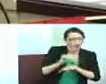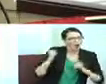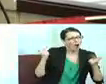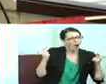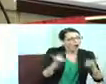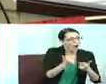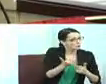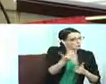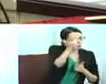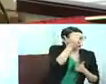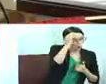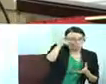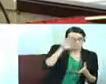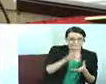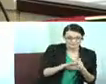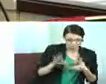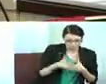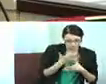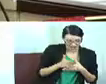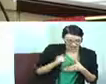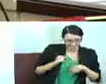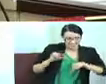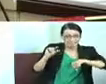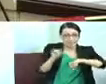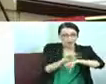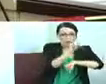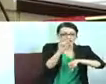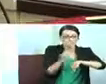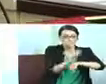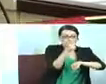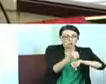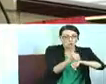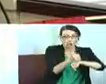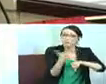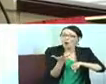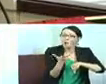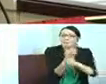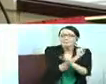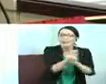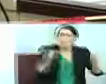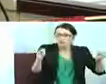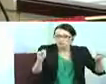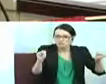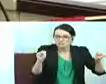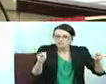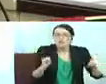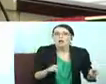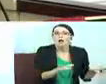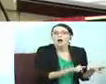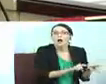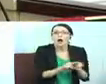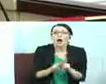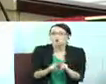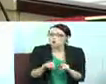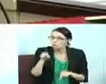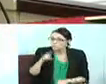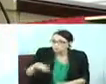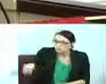gospel, the gospel of salvation. And you also were